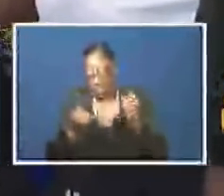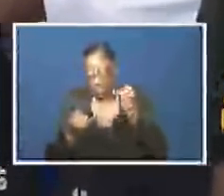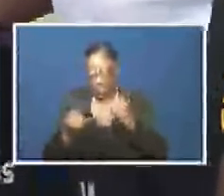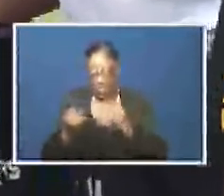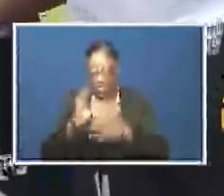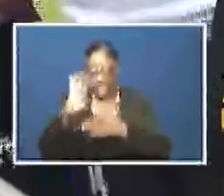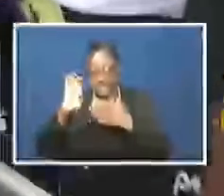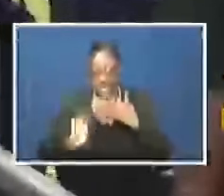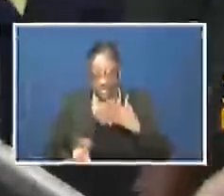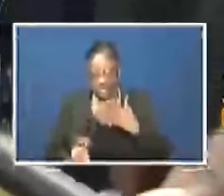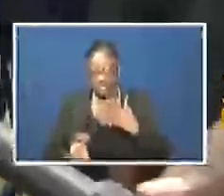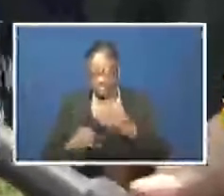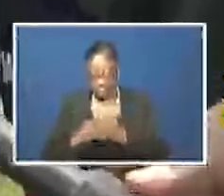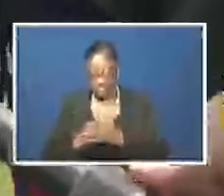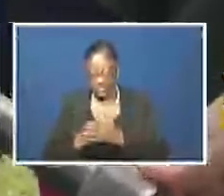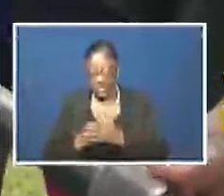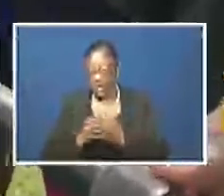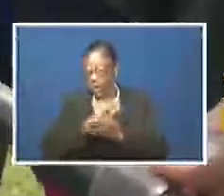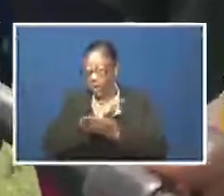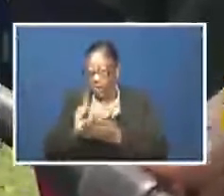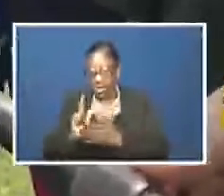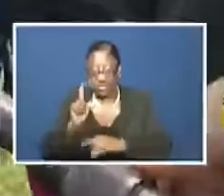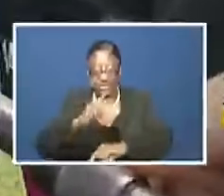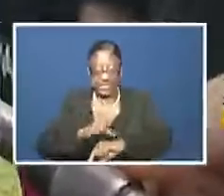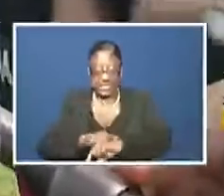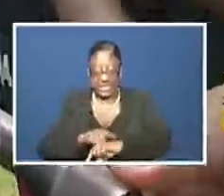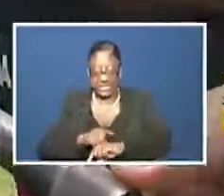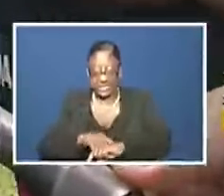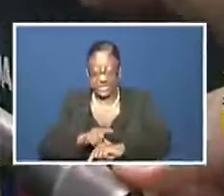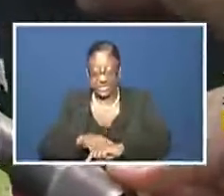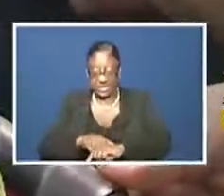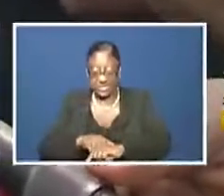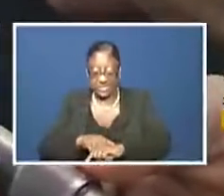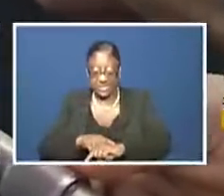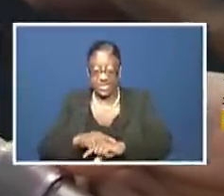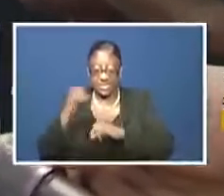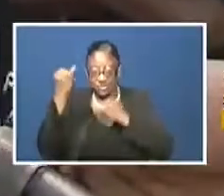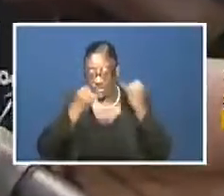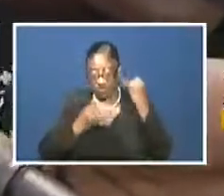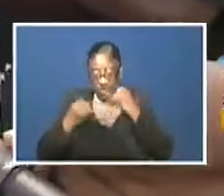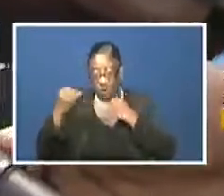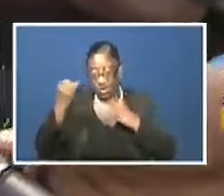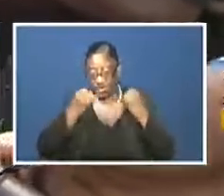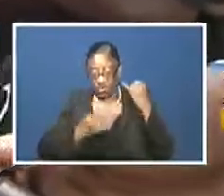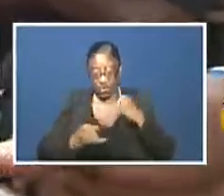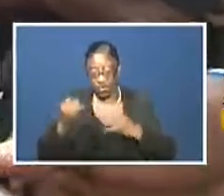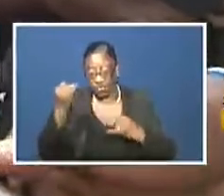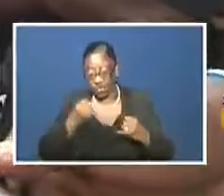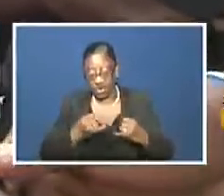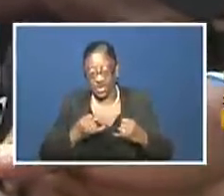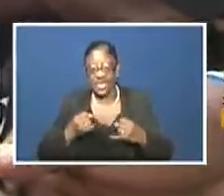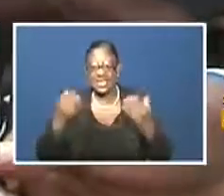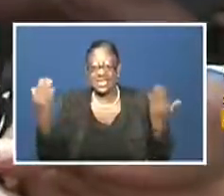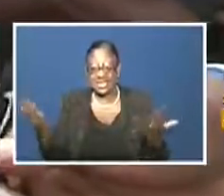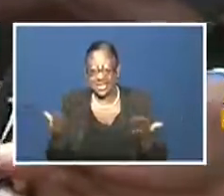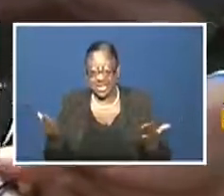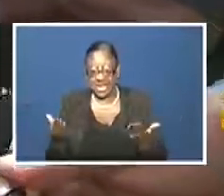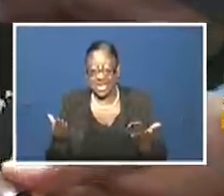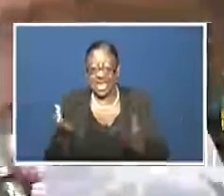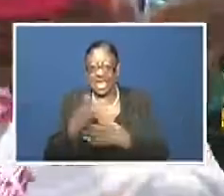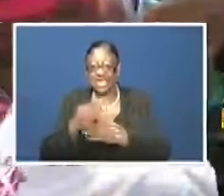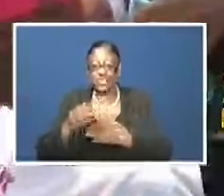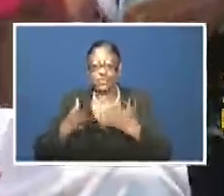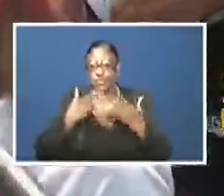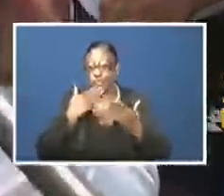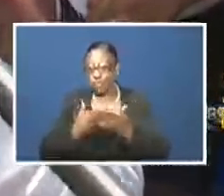position. The entire season, like I said before in the previous interview, we fought. We fought, and we're here, and it's an overwhelming